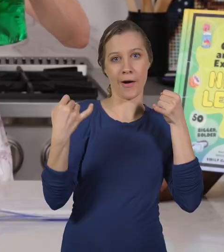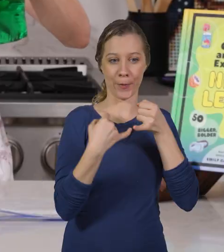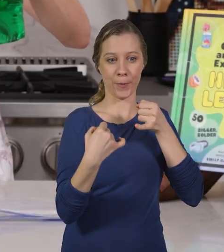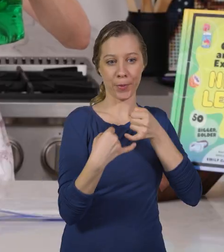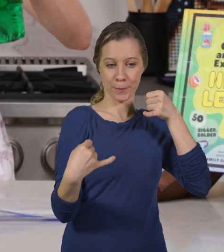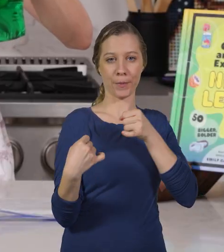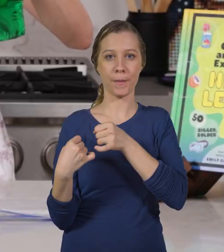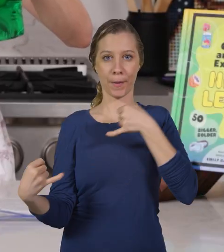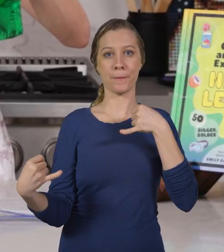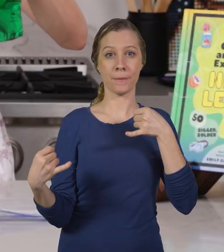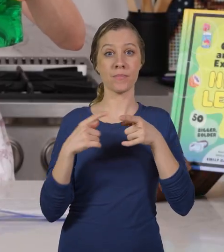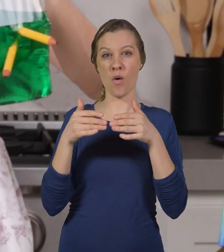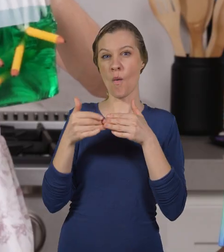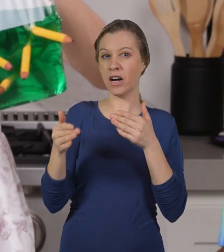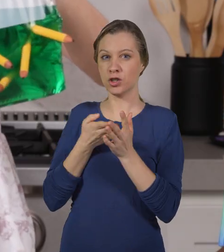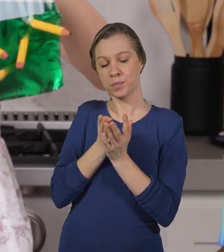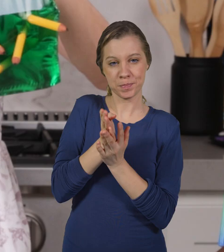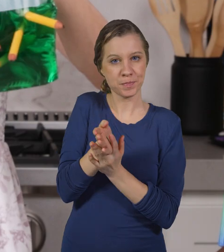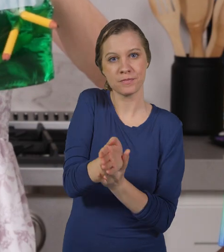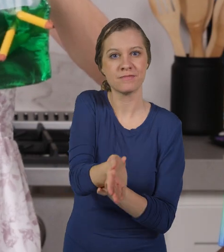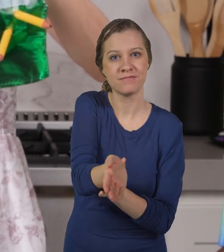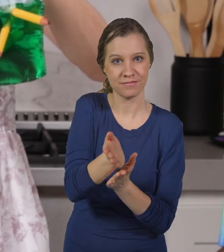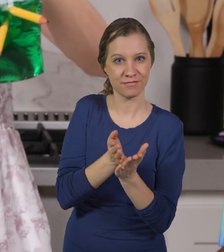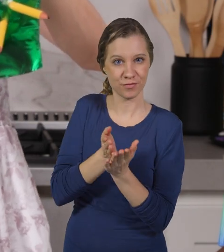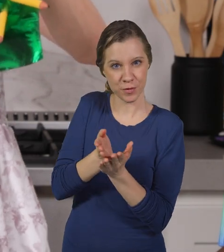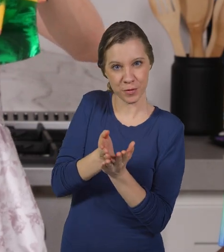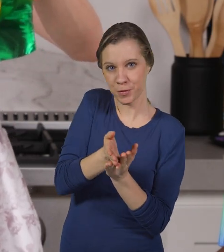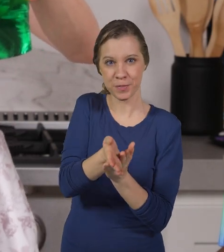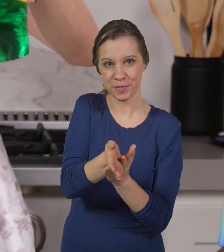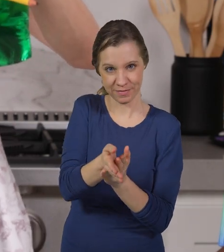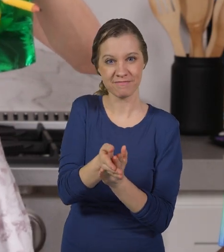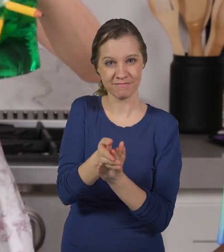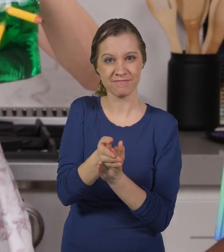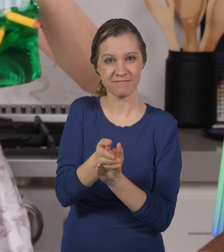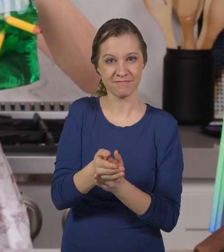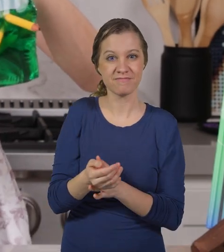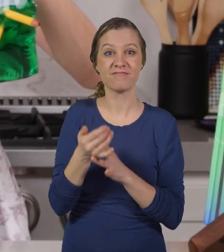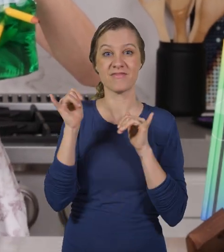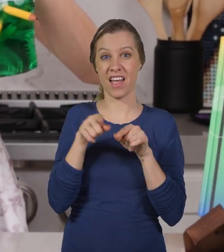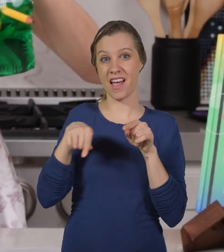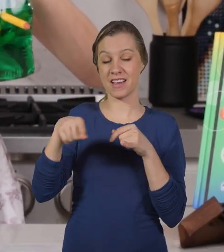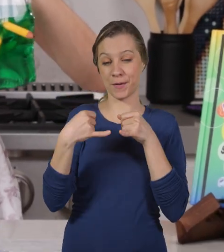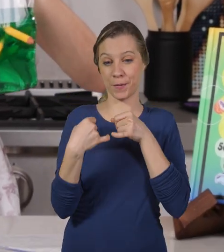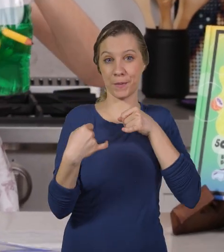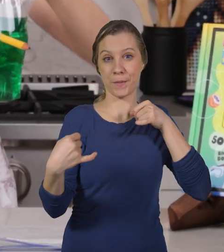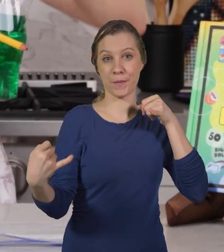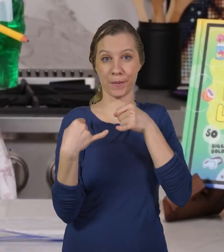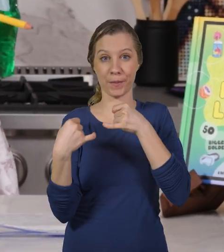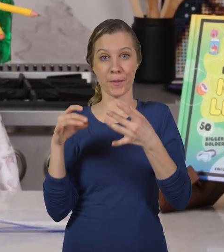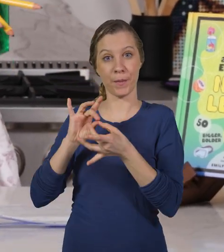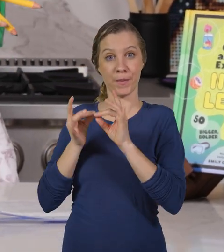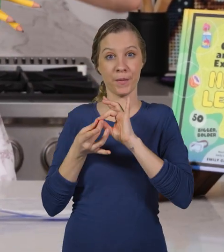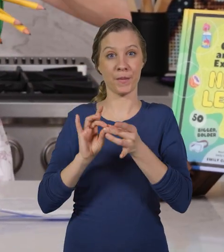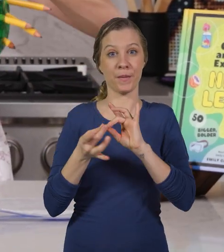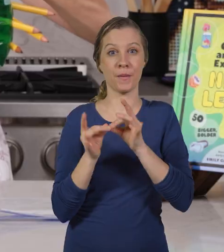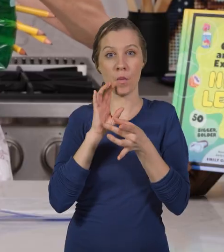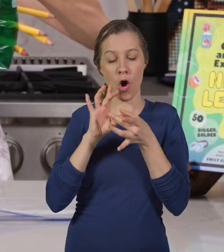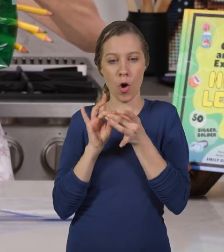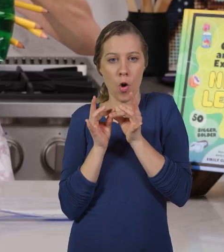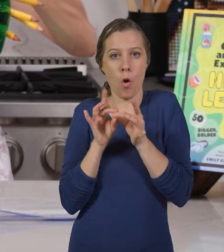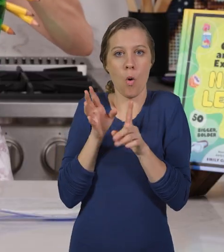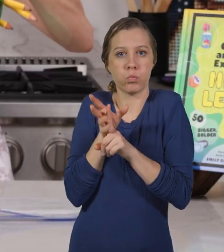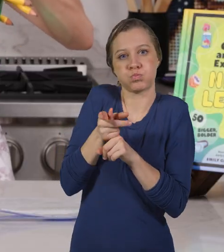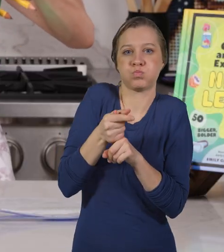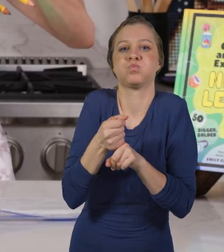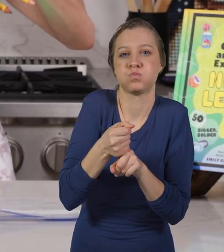a few of those spaghetti noodles, but it will wiggle through and slip through the rest. And then what happens is those spaghetti noodles